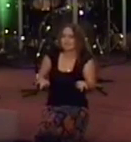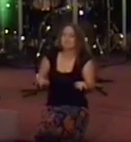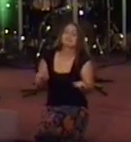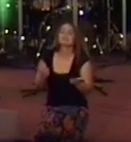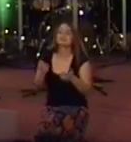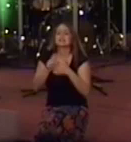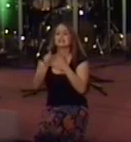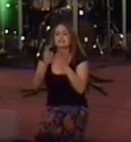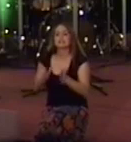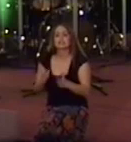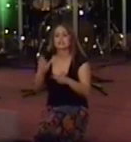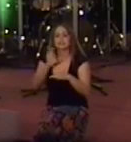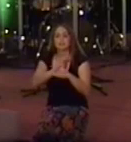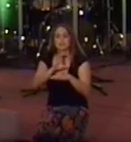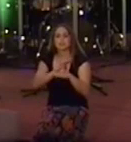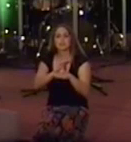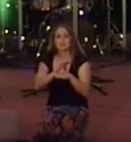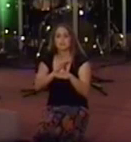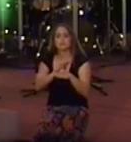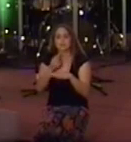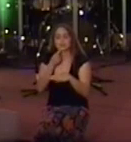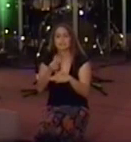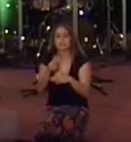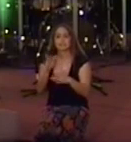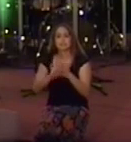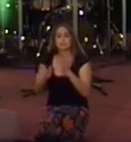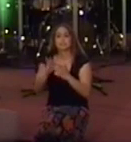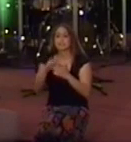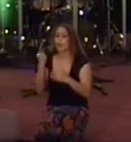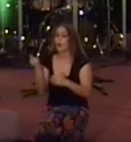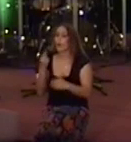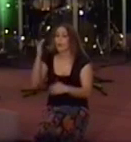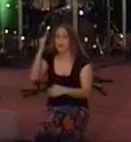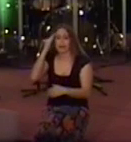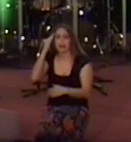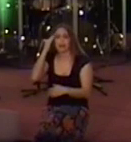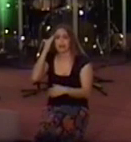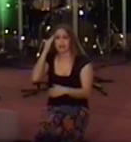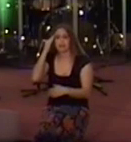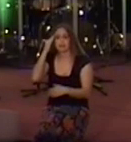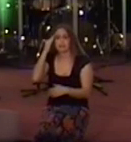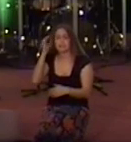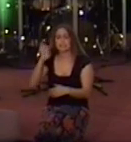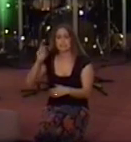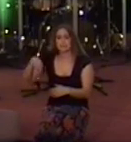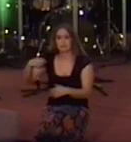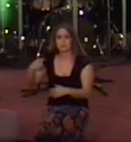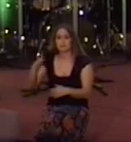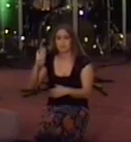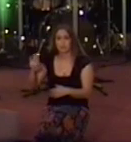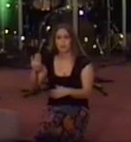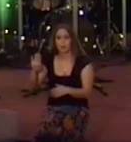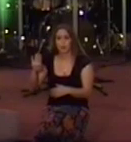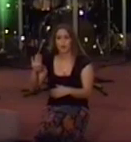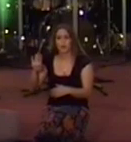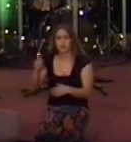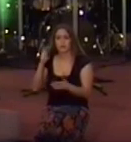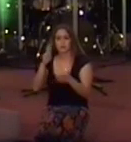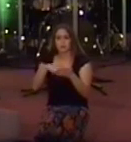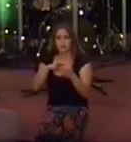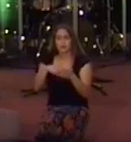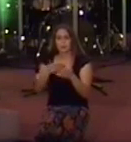leadership of the church, as we already said, Jesus is the only head. And we looked at Ephesians 4. And I think in that Ephesians